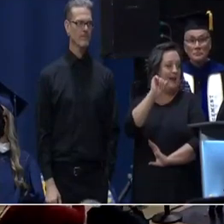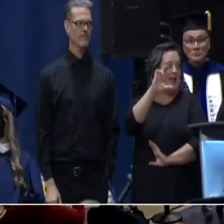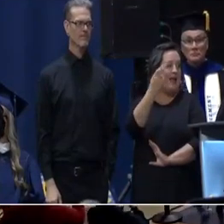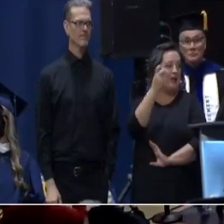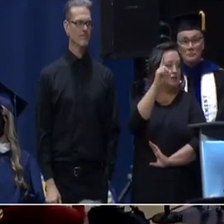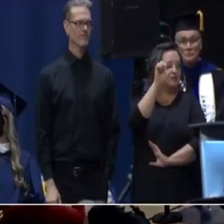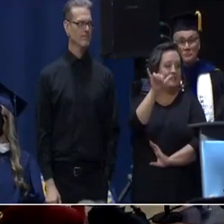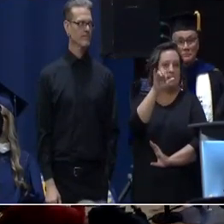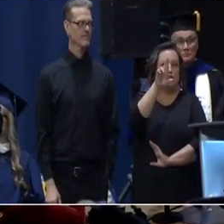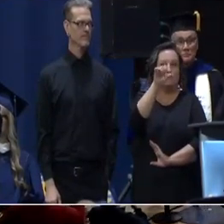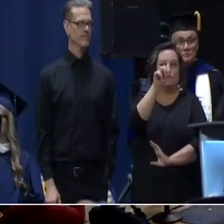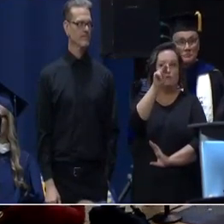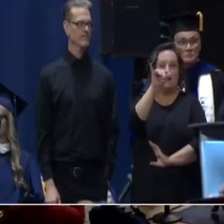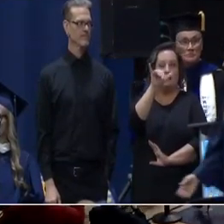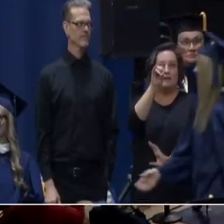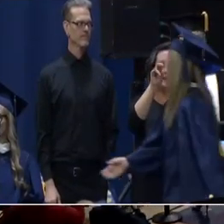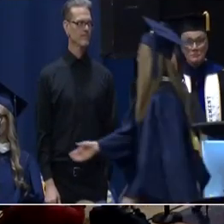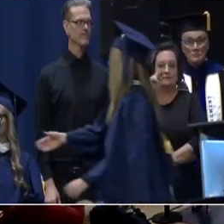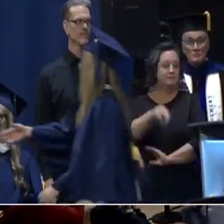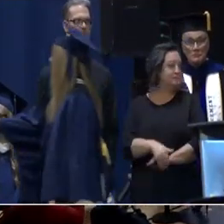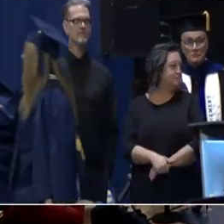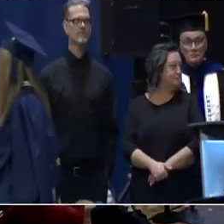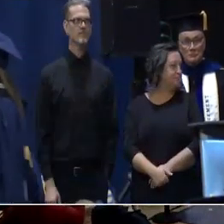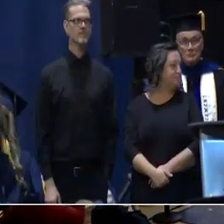Ashley Runyon.